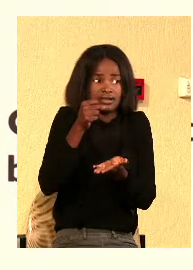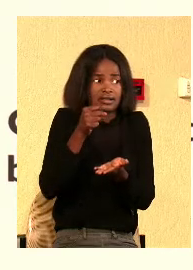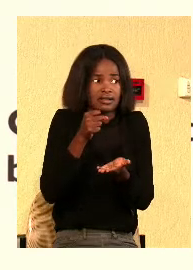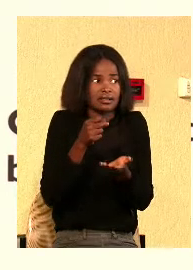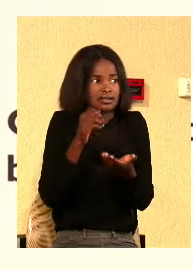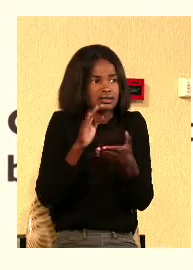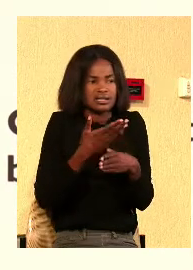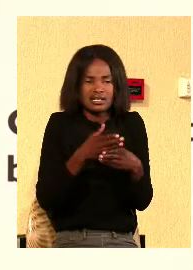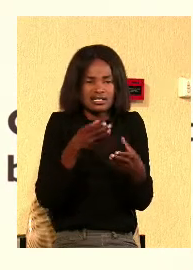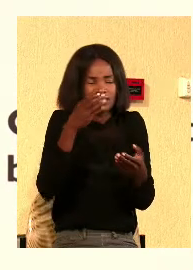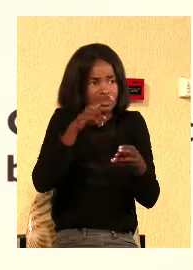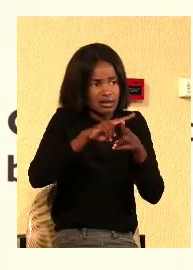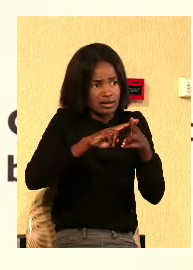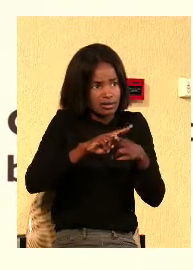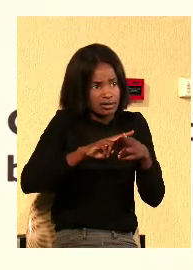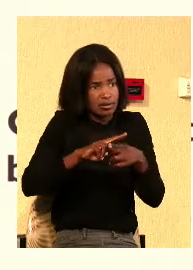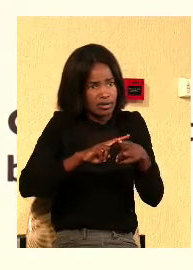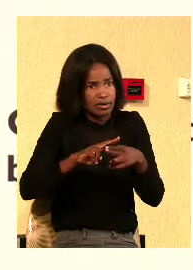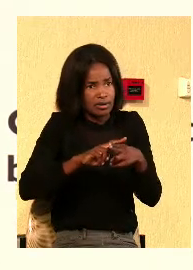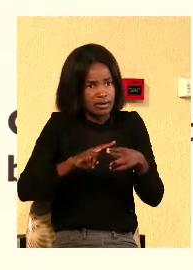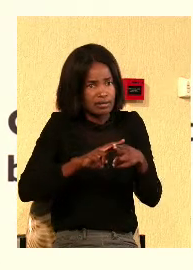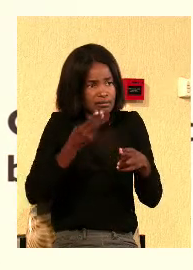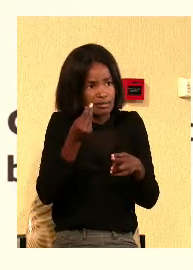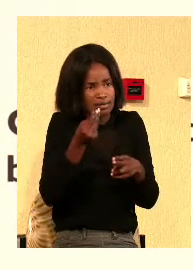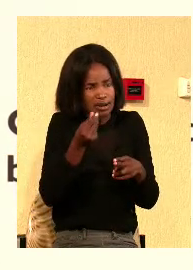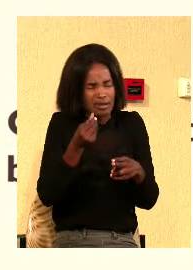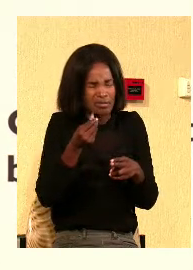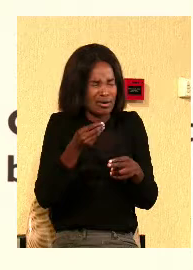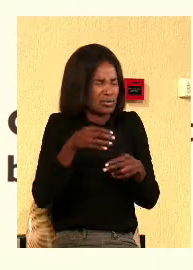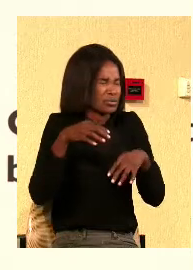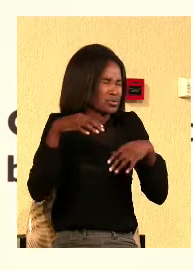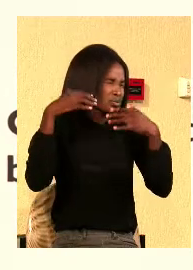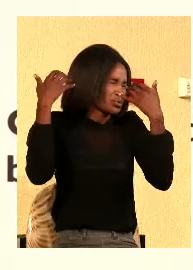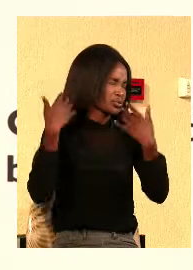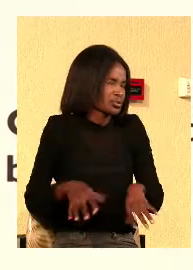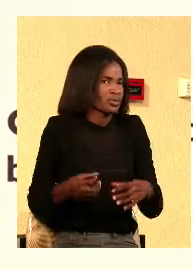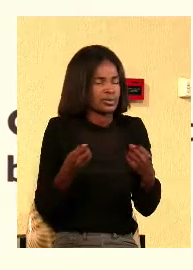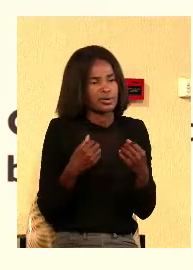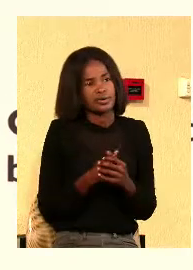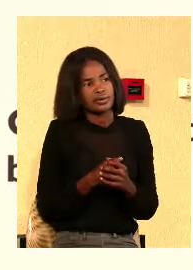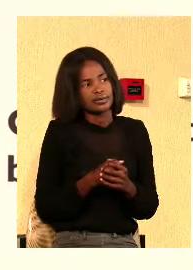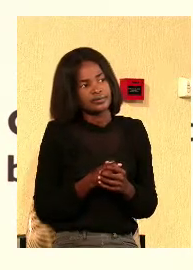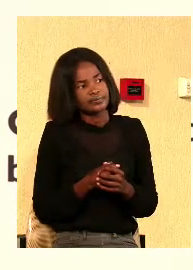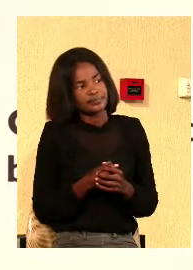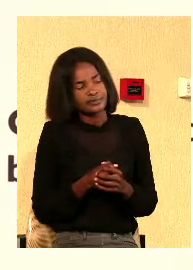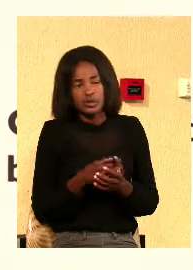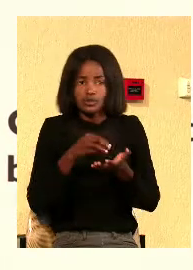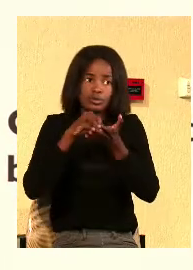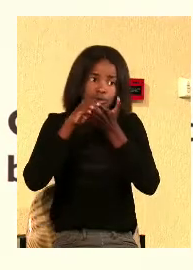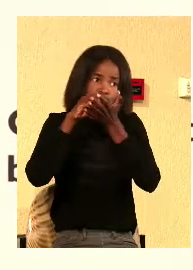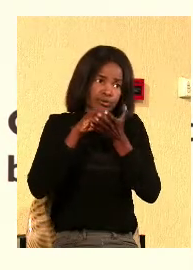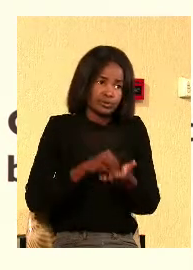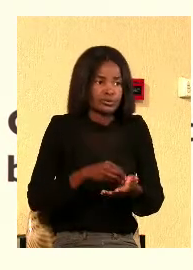lot. For now, we can look at just limiting the cost